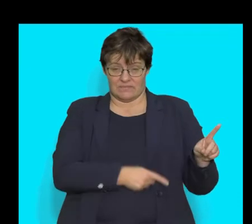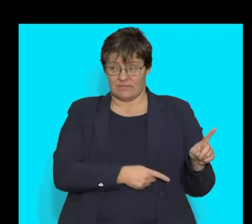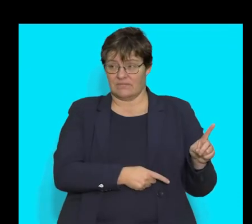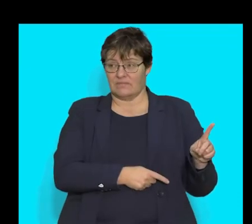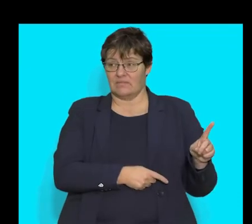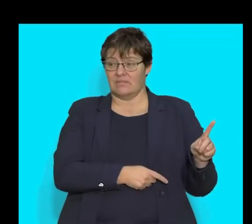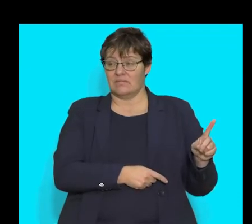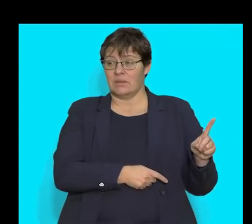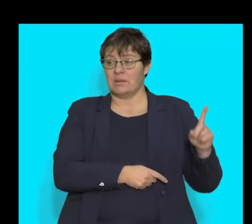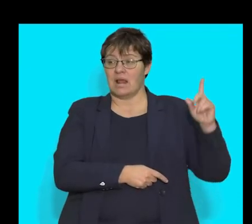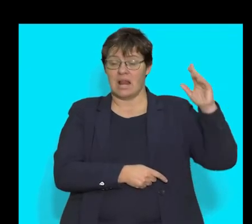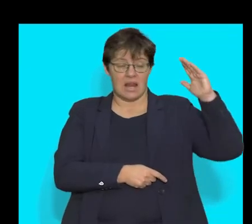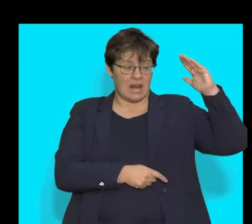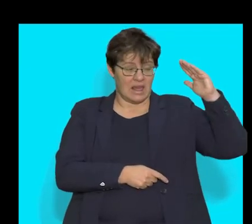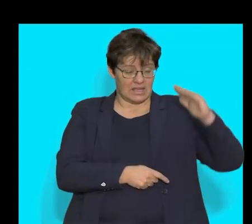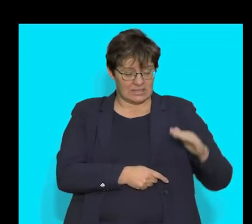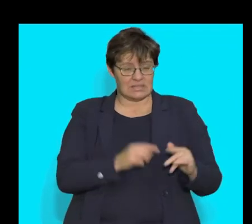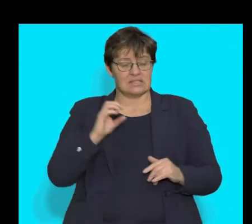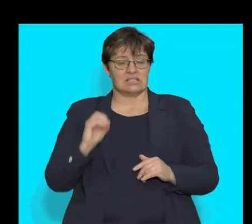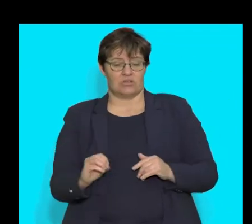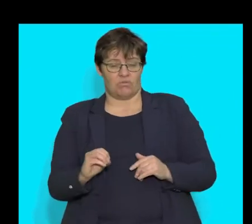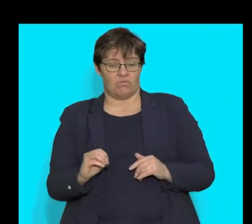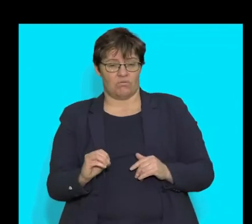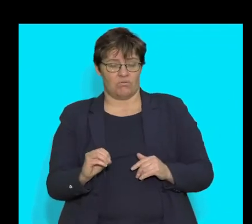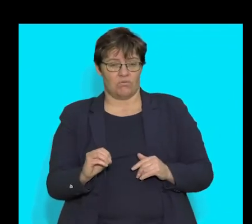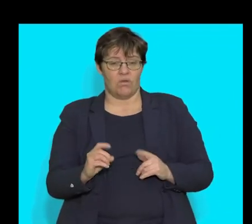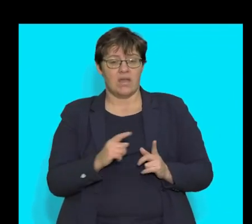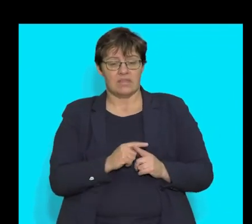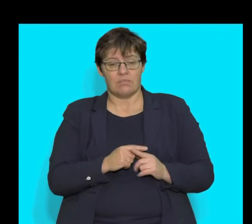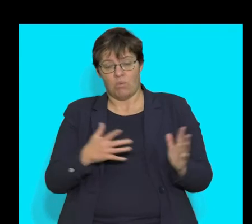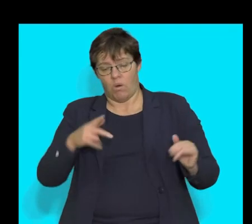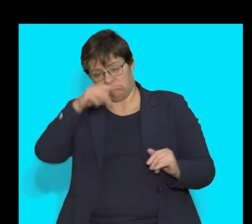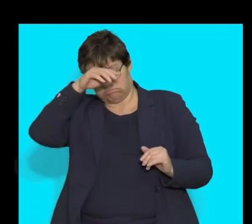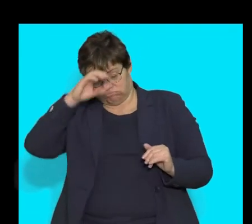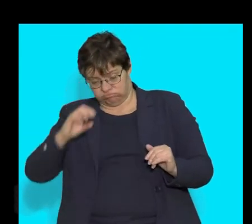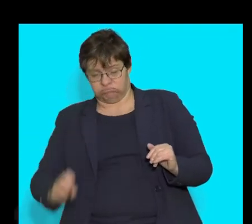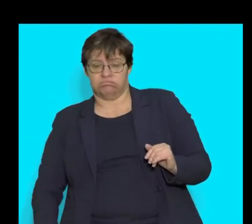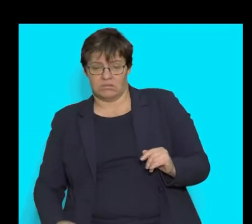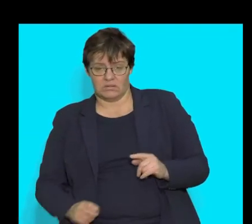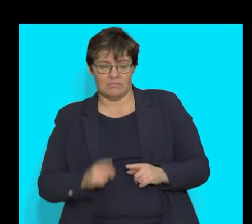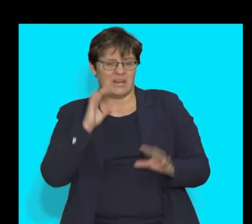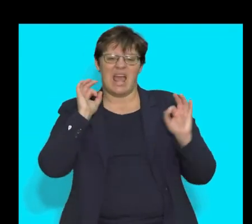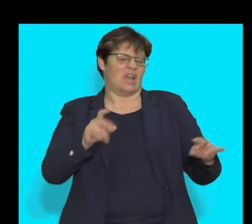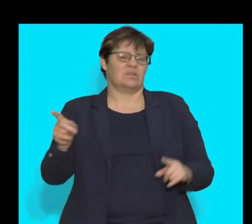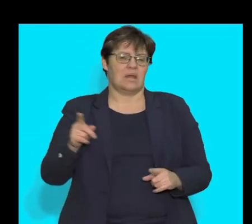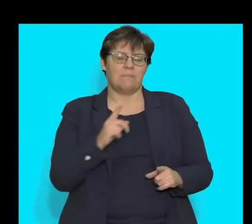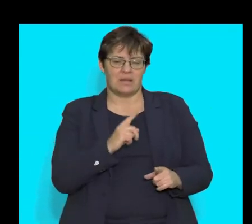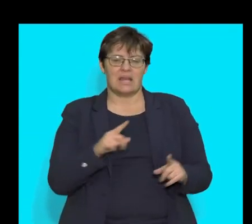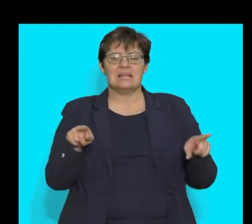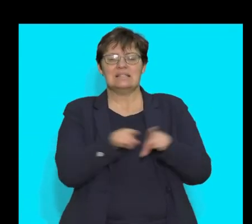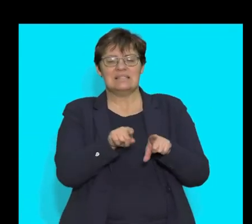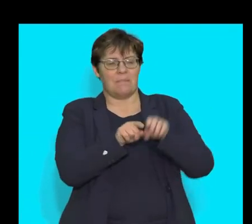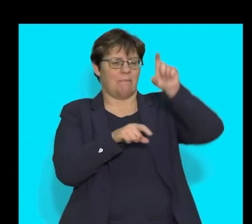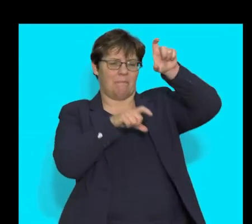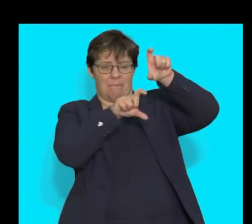it decreased until 0, and then it's increased as it's gone further and further down. That's not very accurate. It should have been the same. It should have